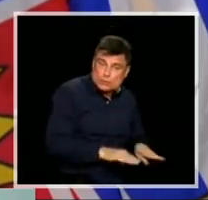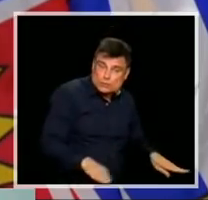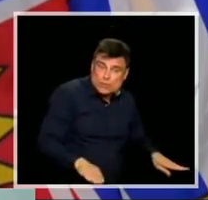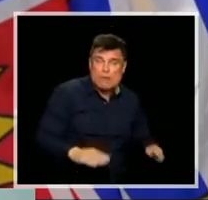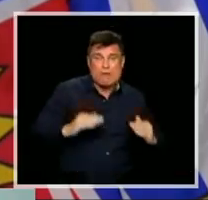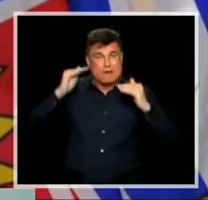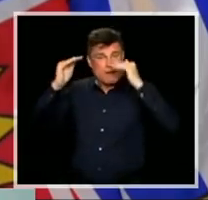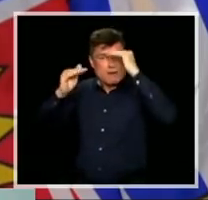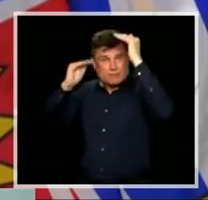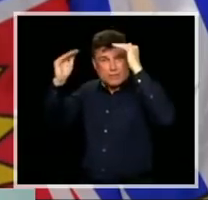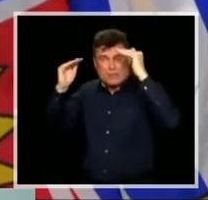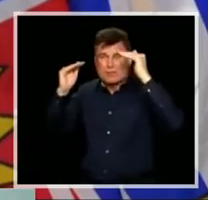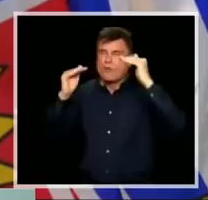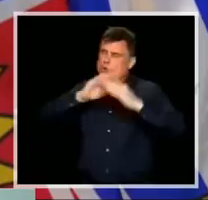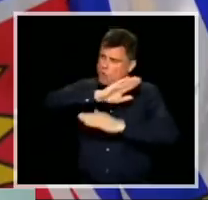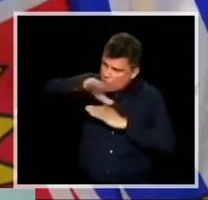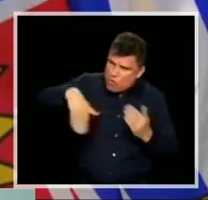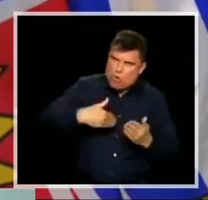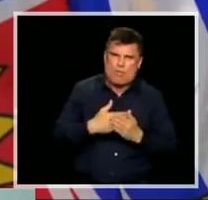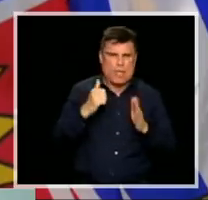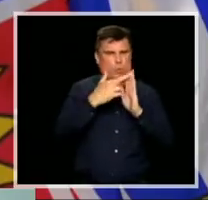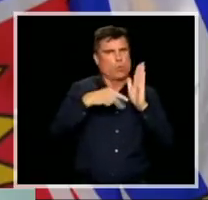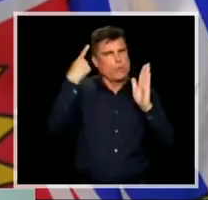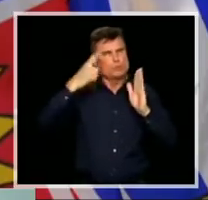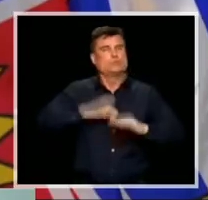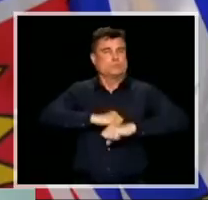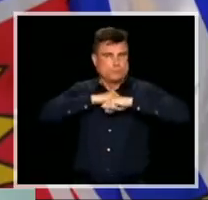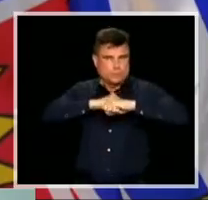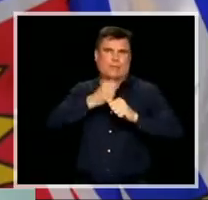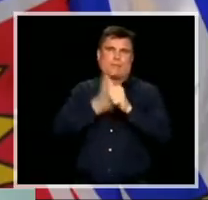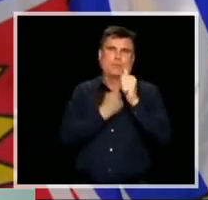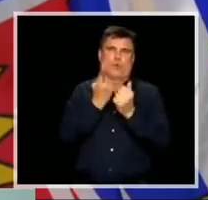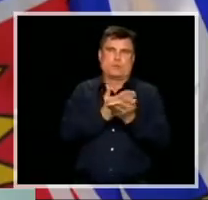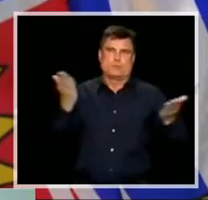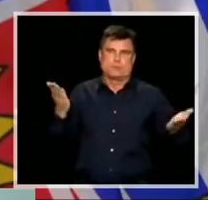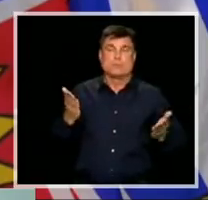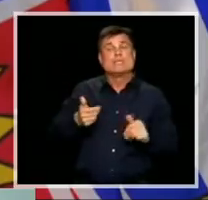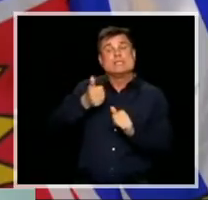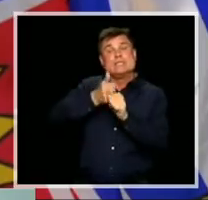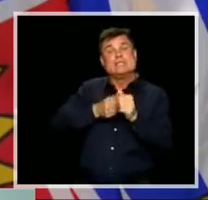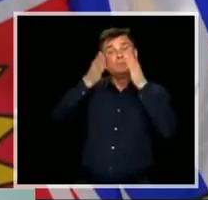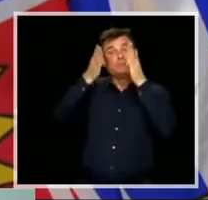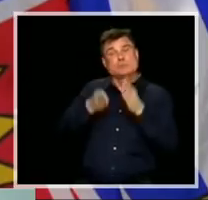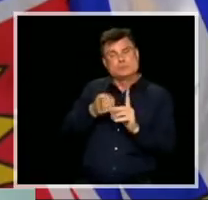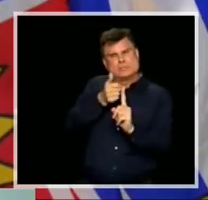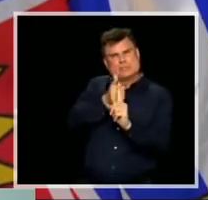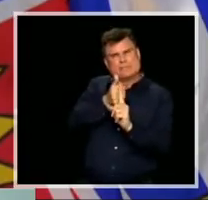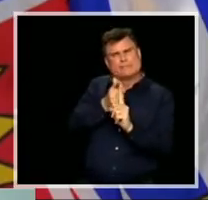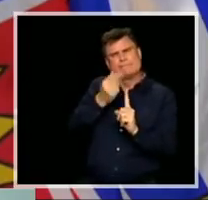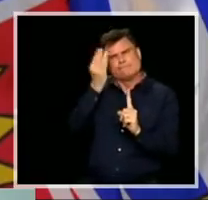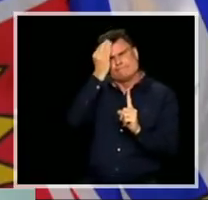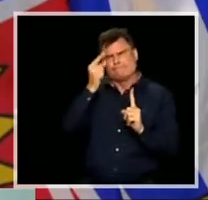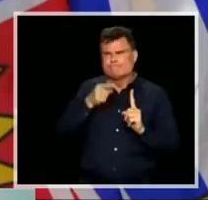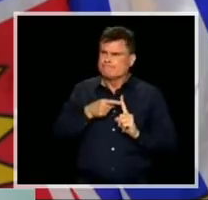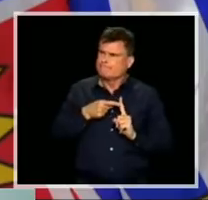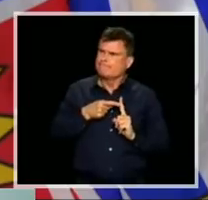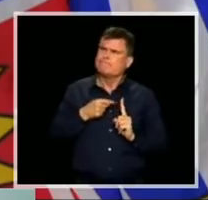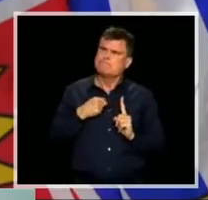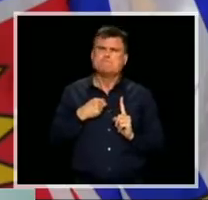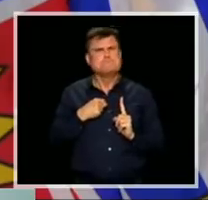illness if they get infected. So that's what we talked about, and we talked about all of the key things that people are doing that are going